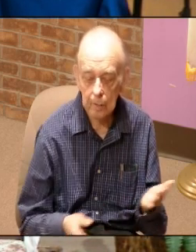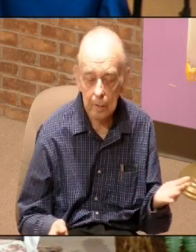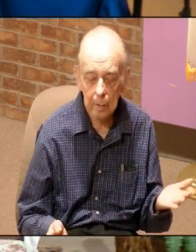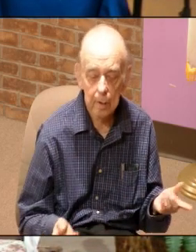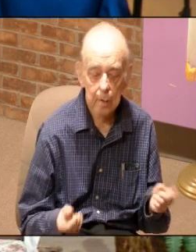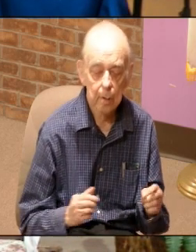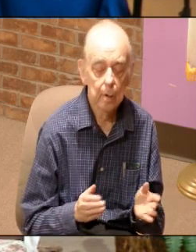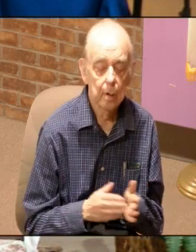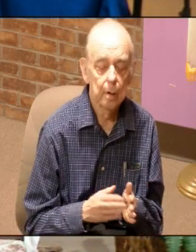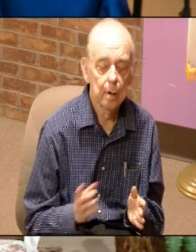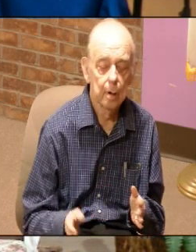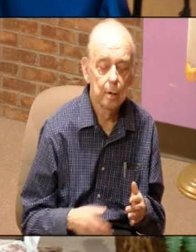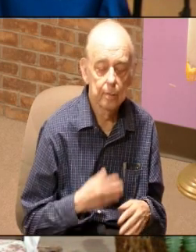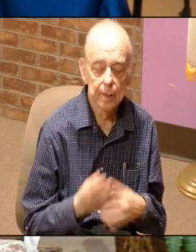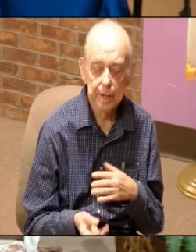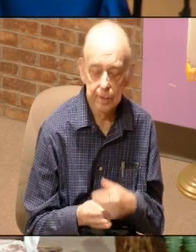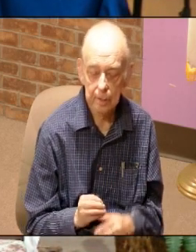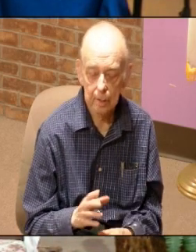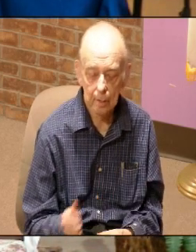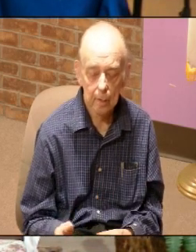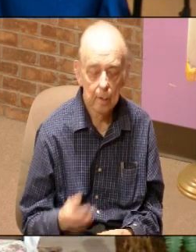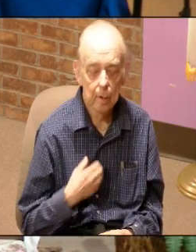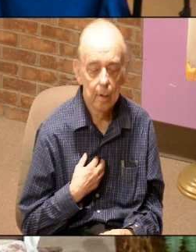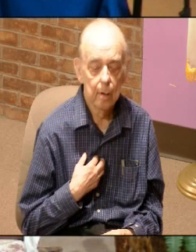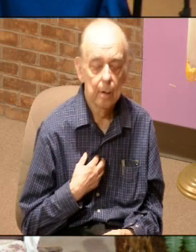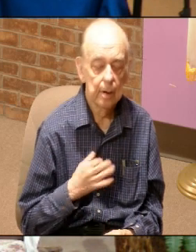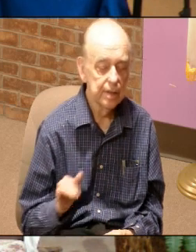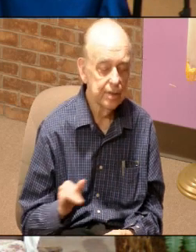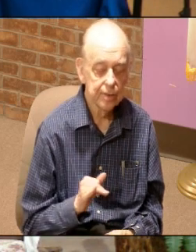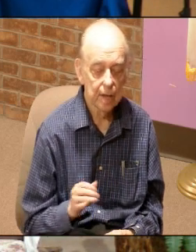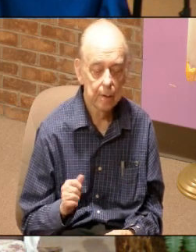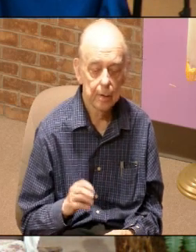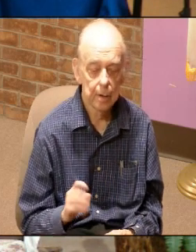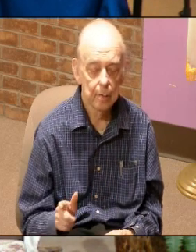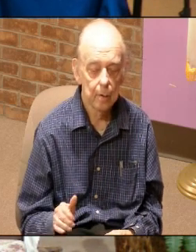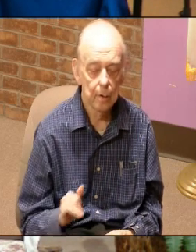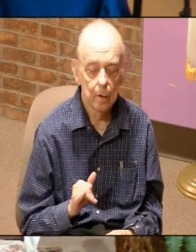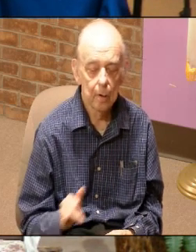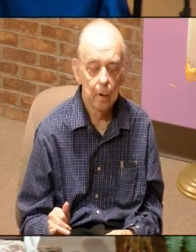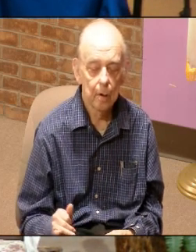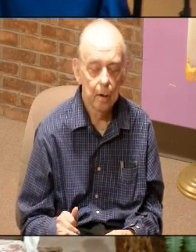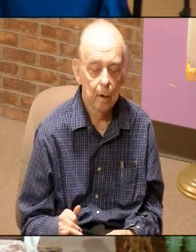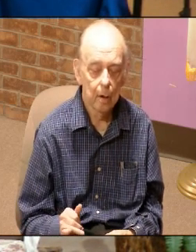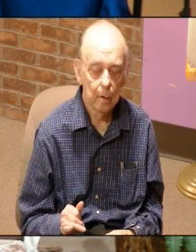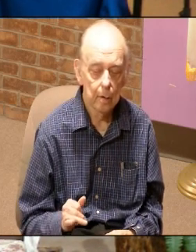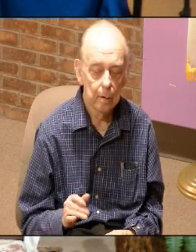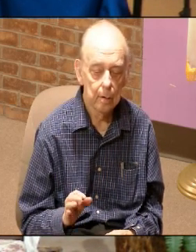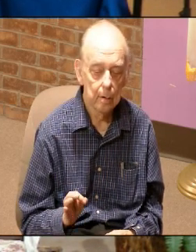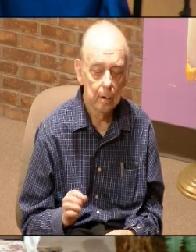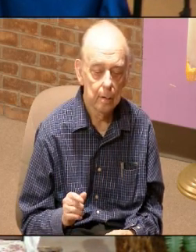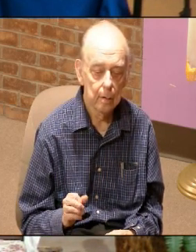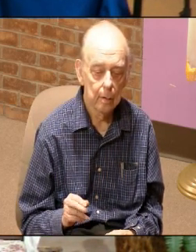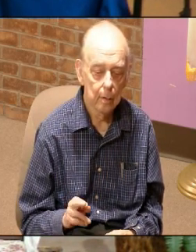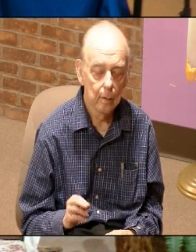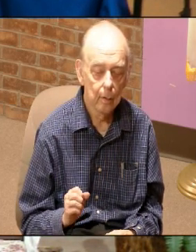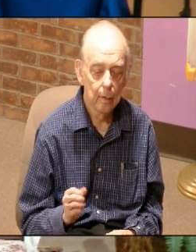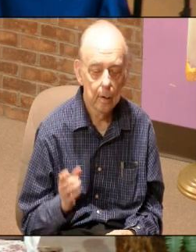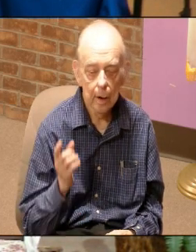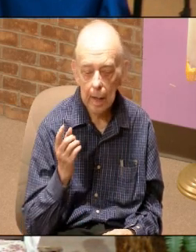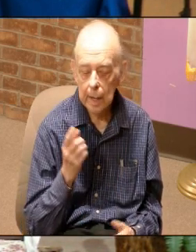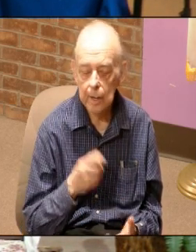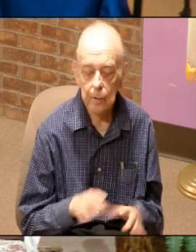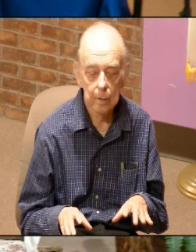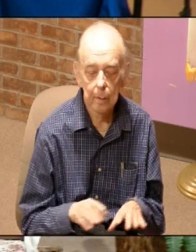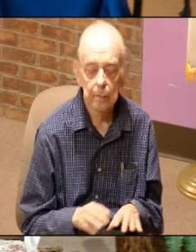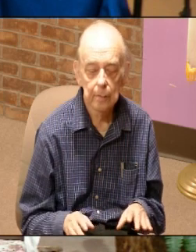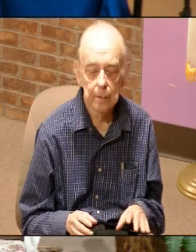when you come back for the next meal you're going to have the same oil you're going to have the same flour and guess what you're going to